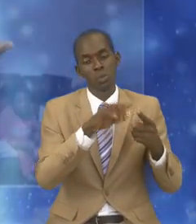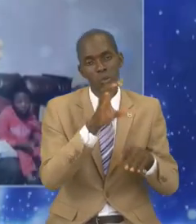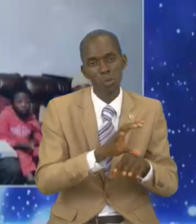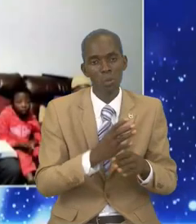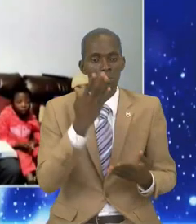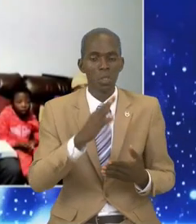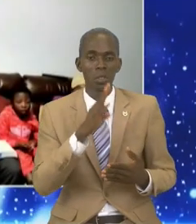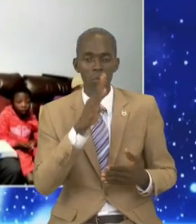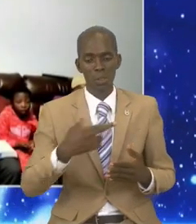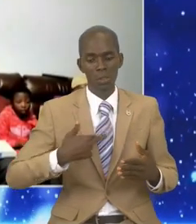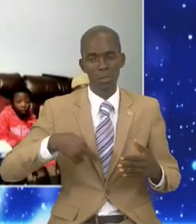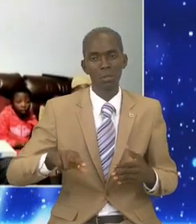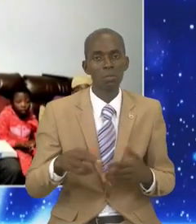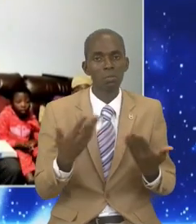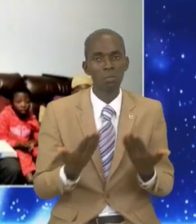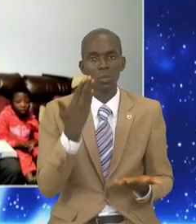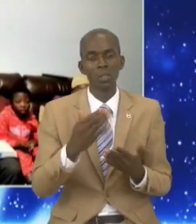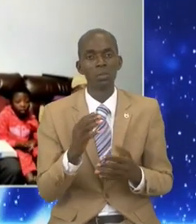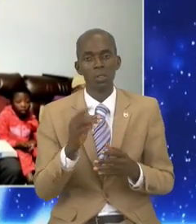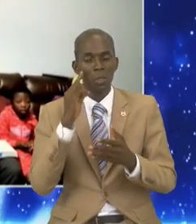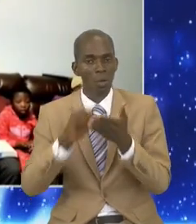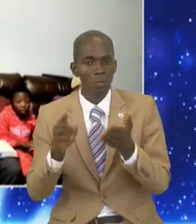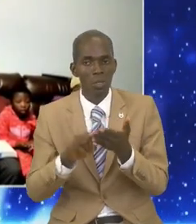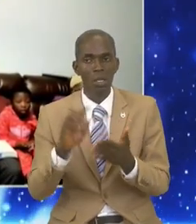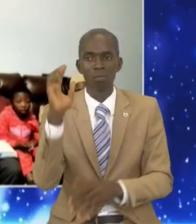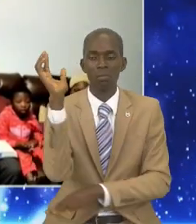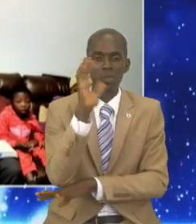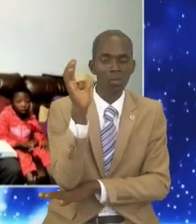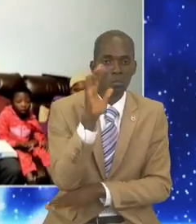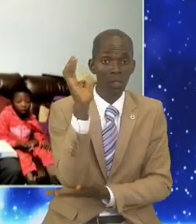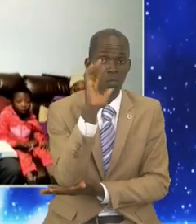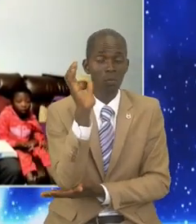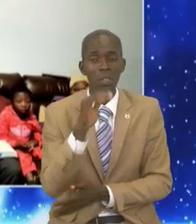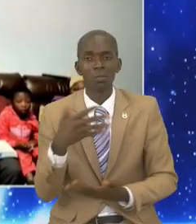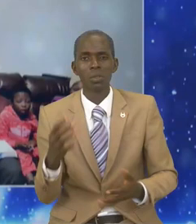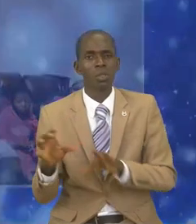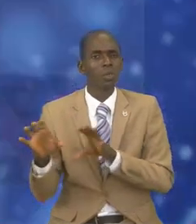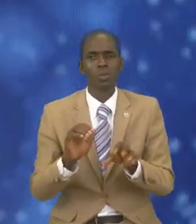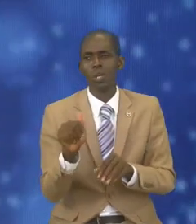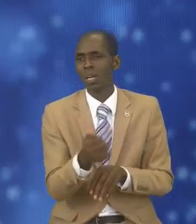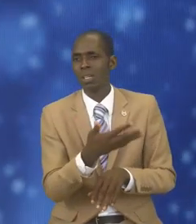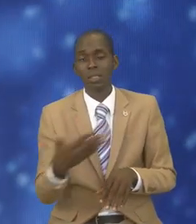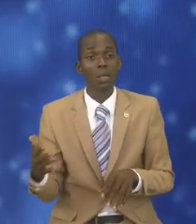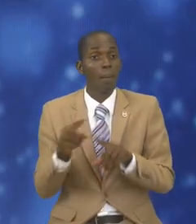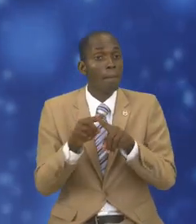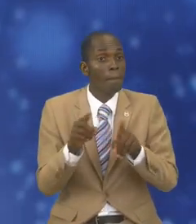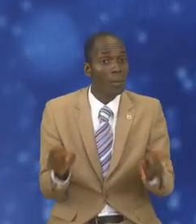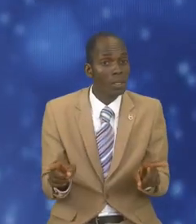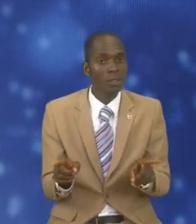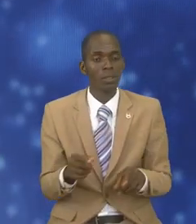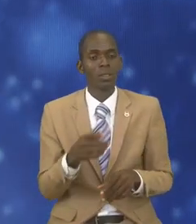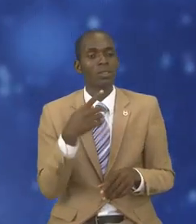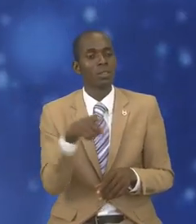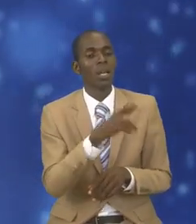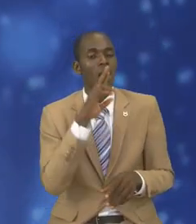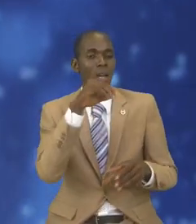observe Christmas, they may observe Easter, they may do festival, they may do anything, but of the world,